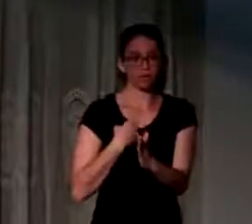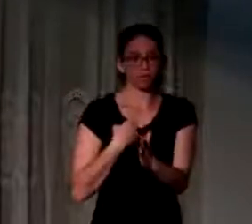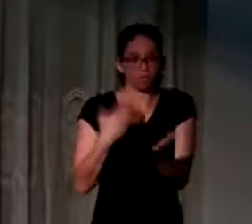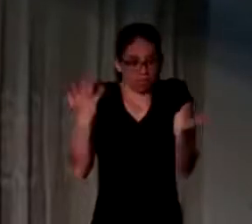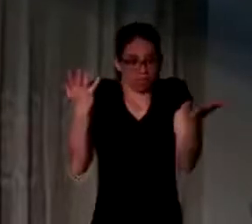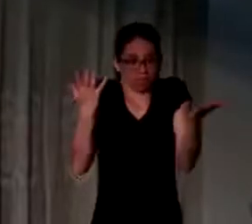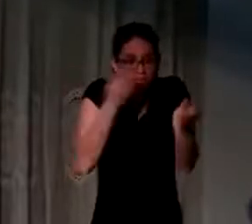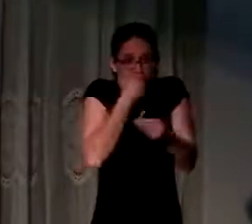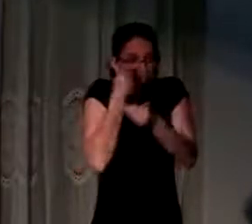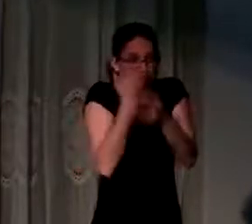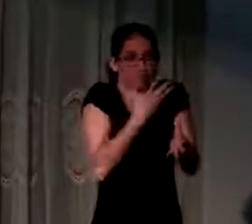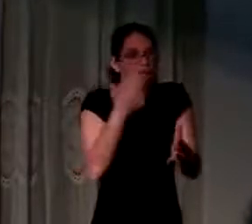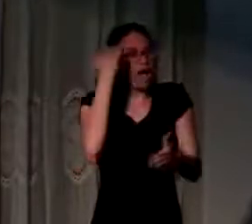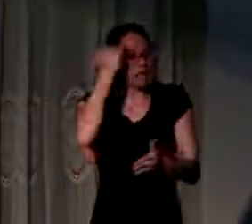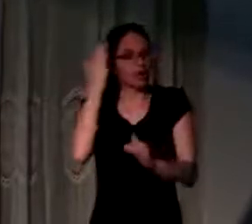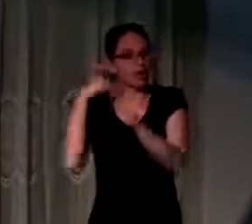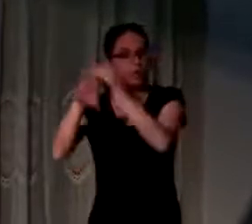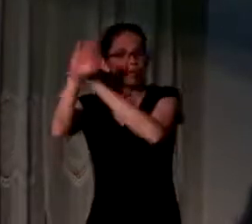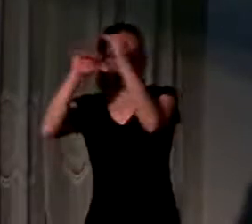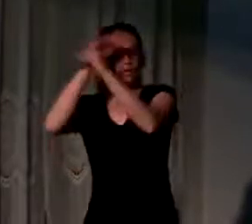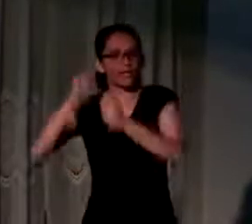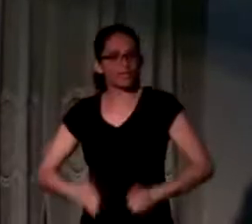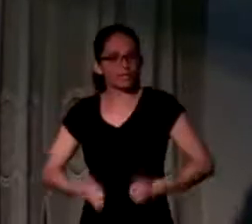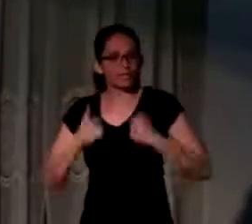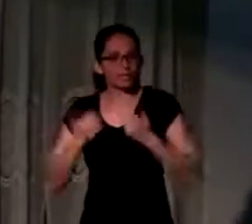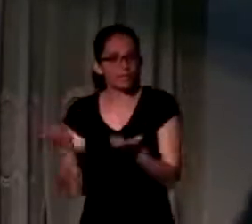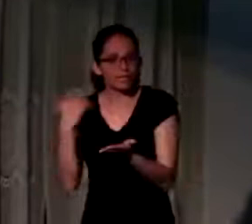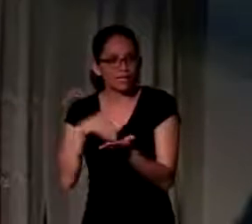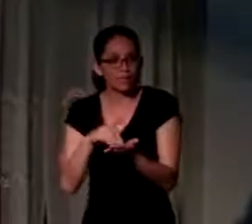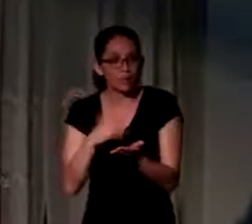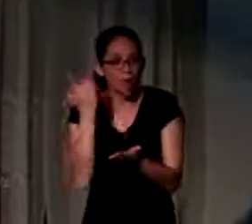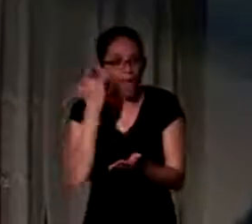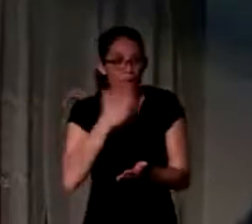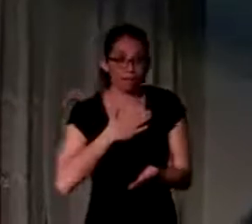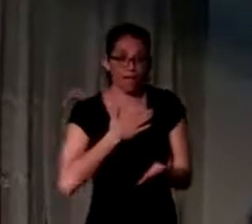I'm going to live again because my Savior lives.